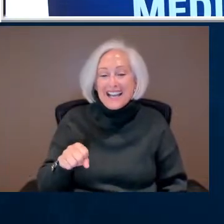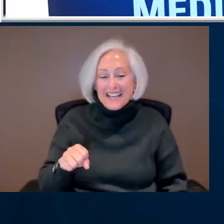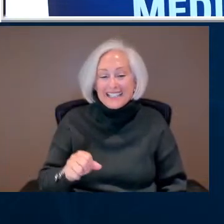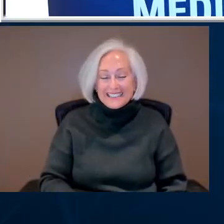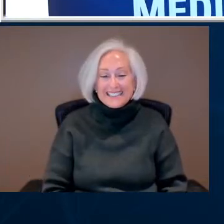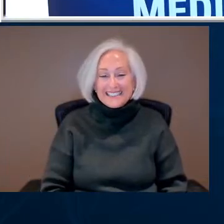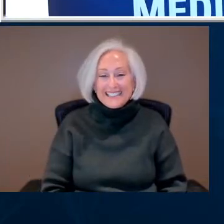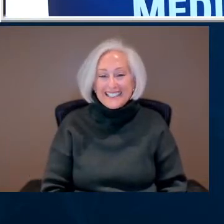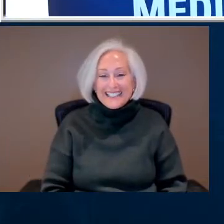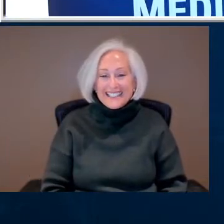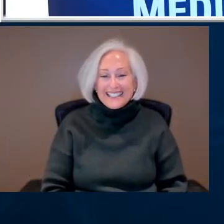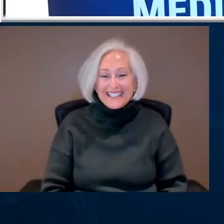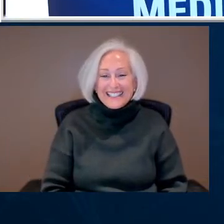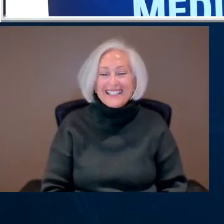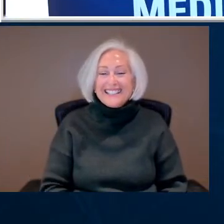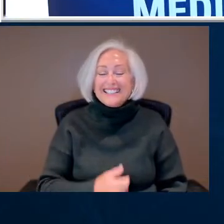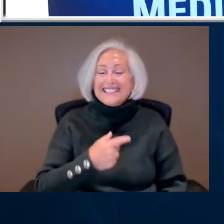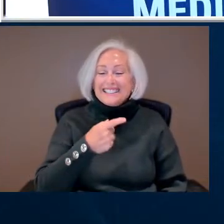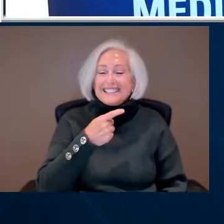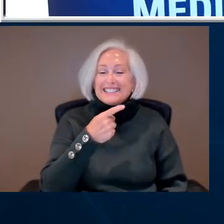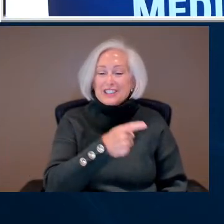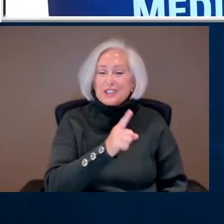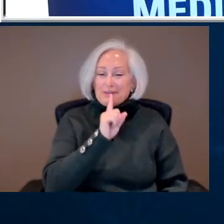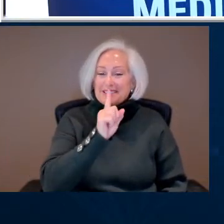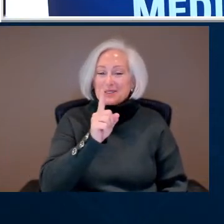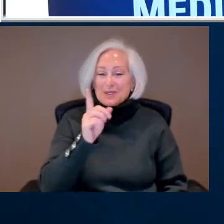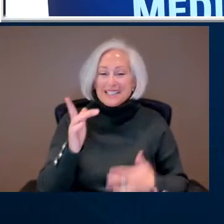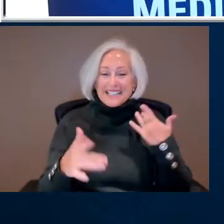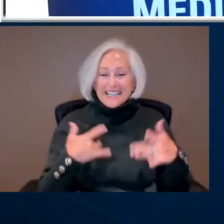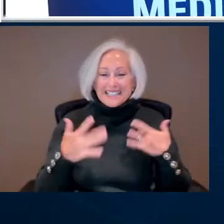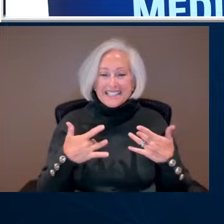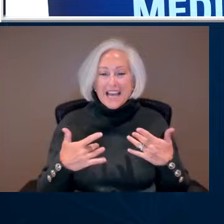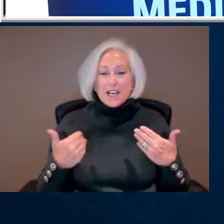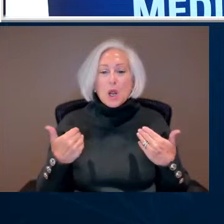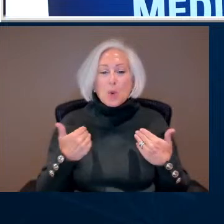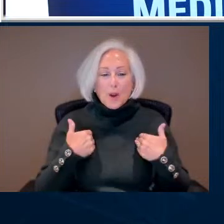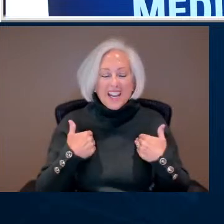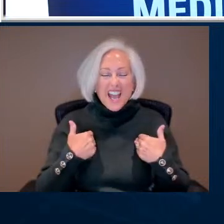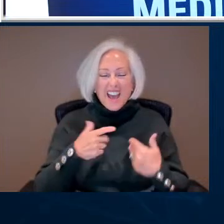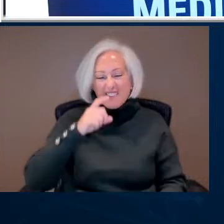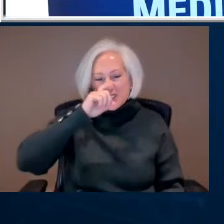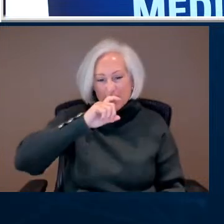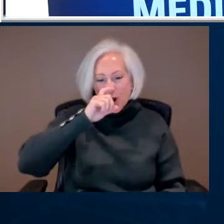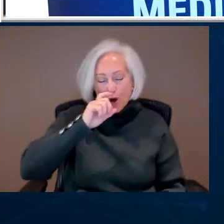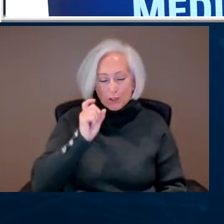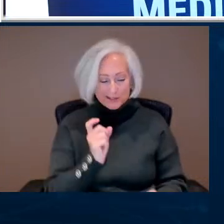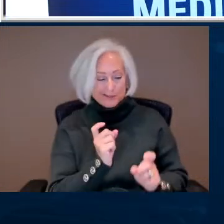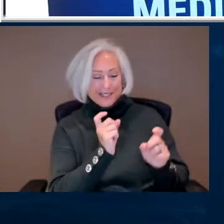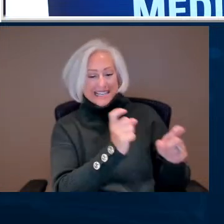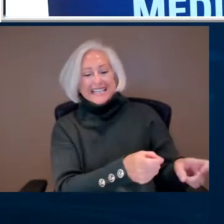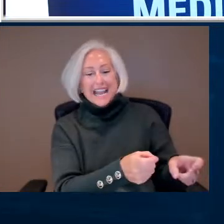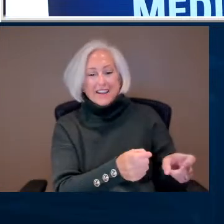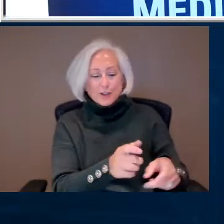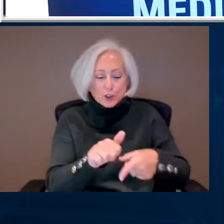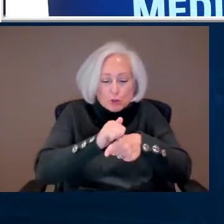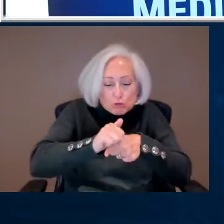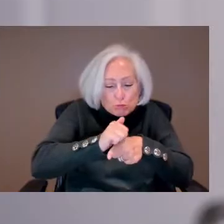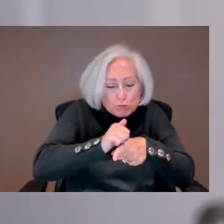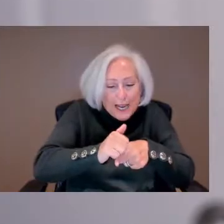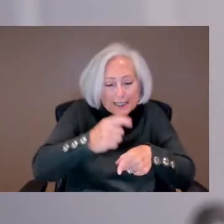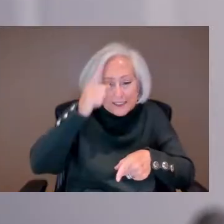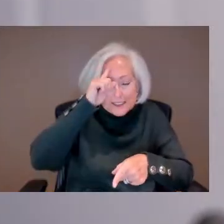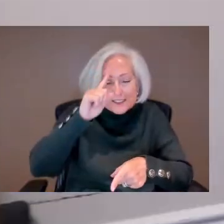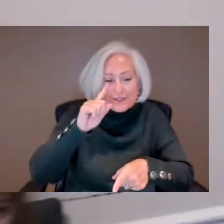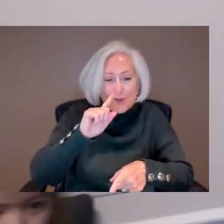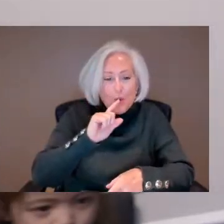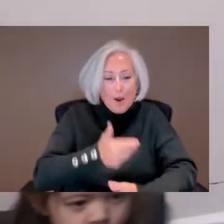She was really excited. We have baby dolls that we got her, you know, to practice for having a baby sister, and she named them